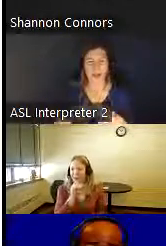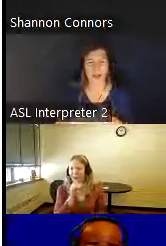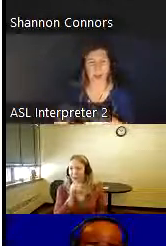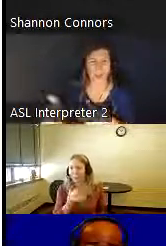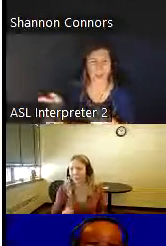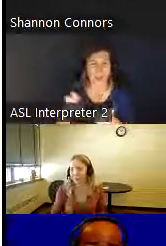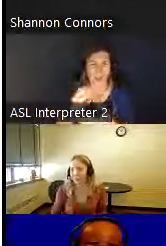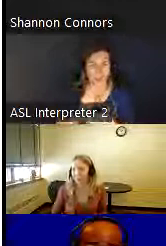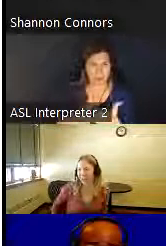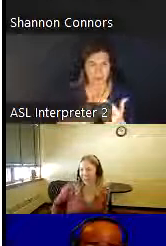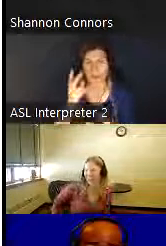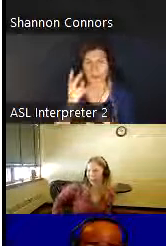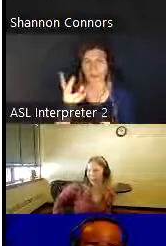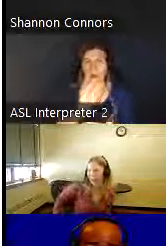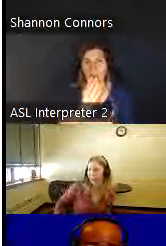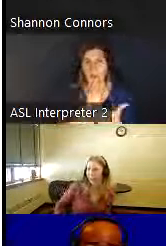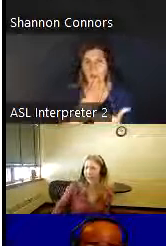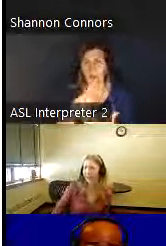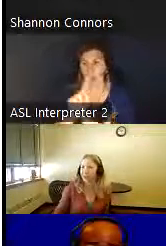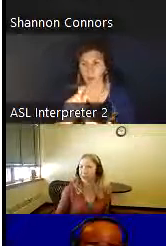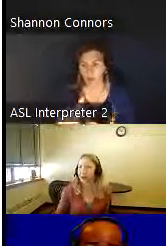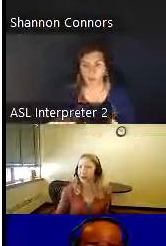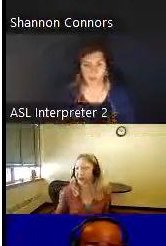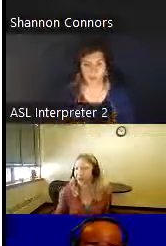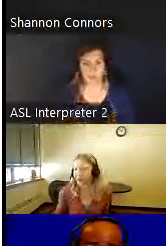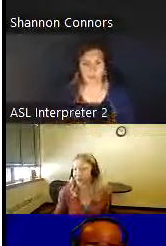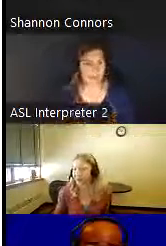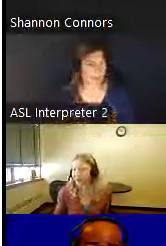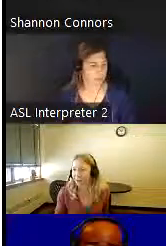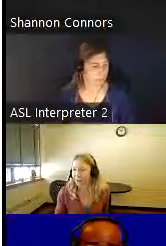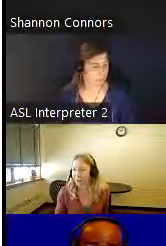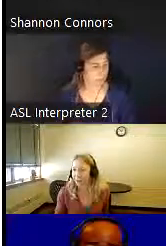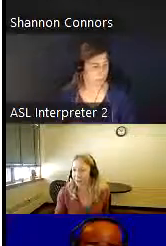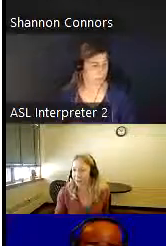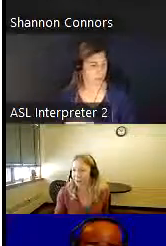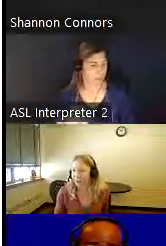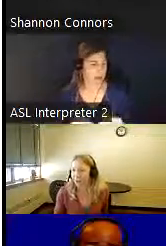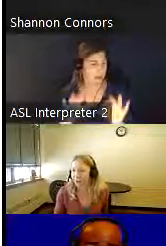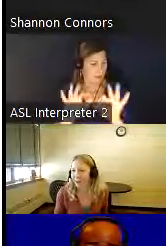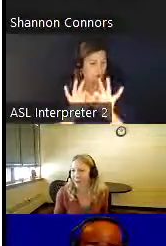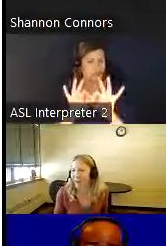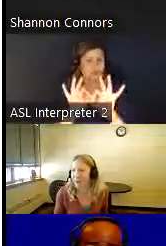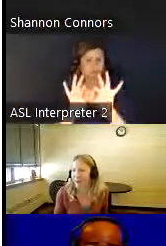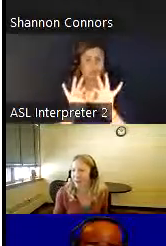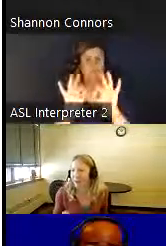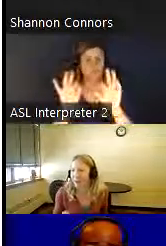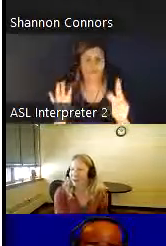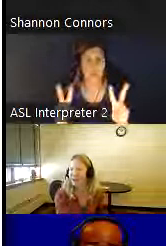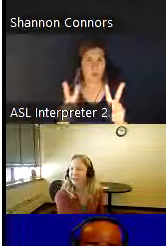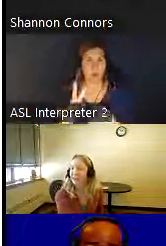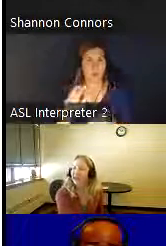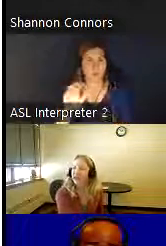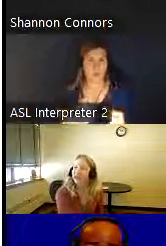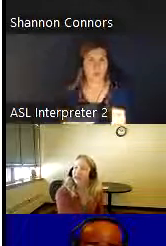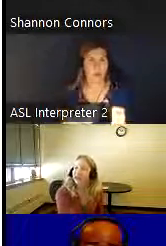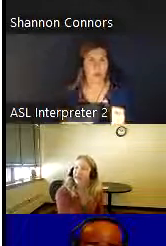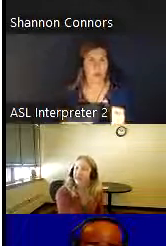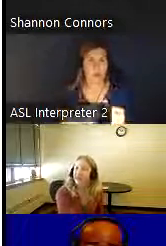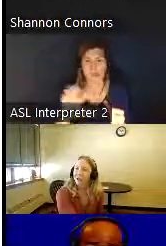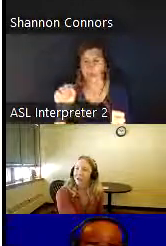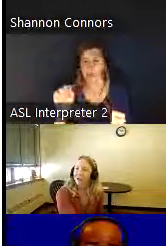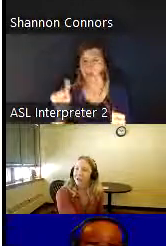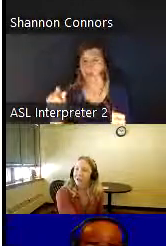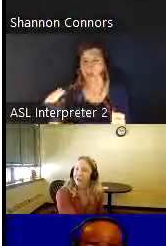So two-part question here. So kind of about the framework. So I'll ask it in two parts. First one, Stephen, is does